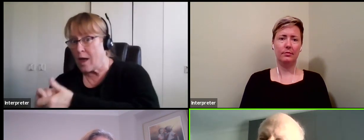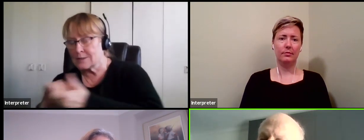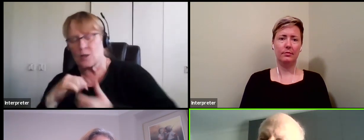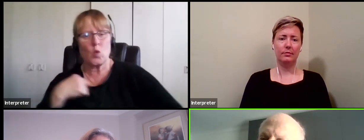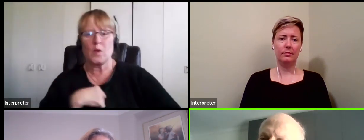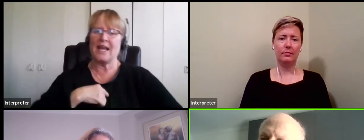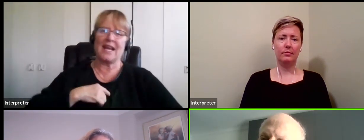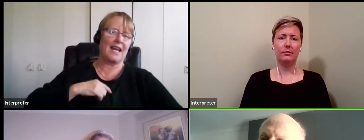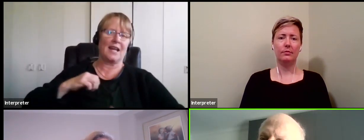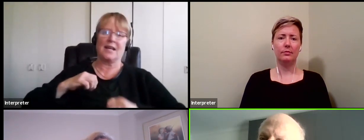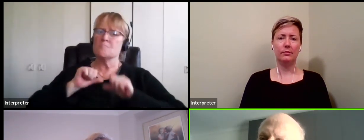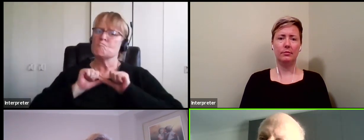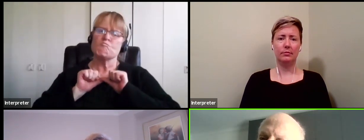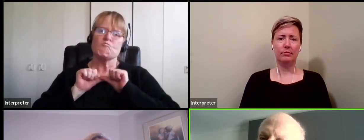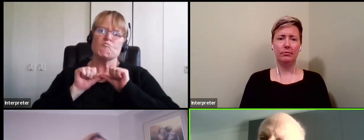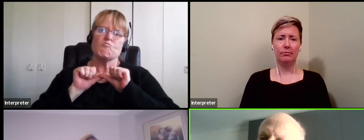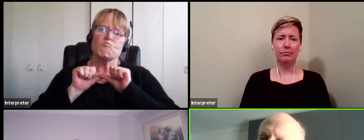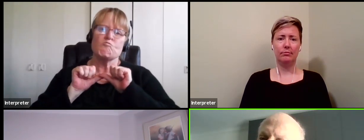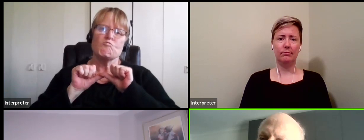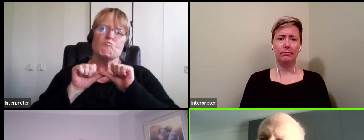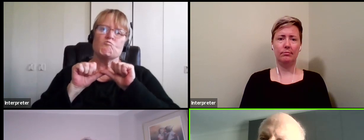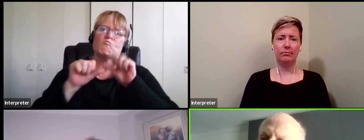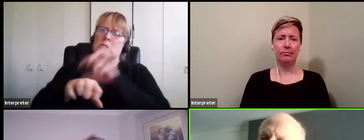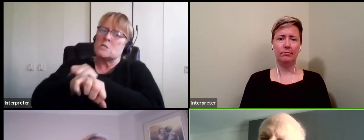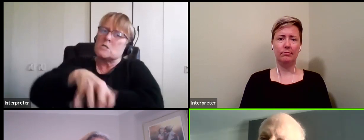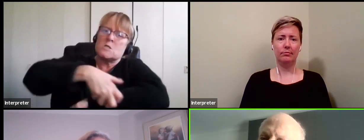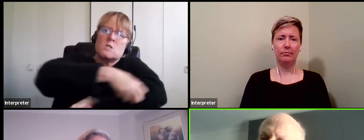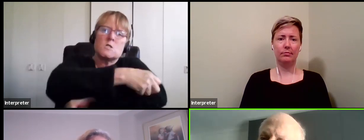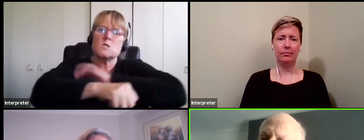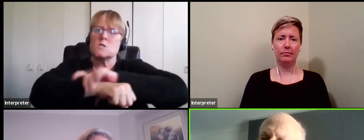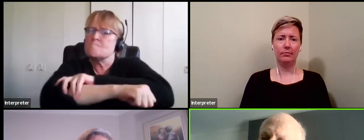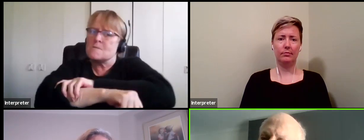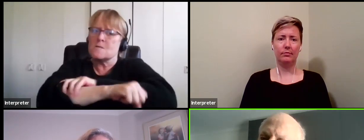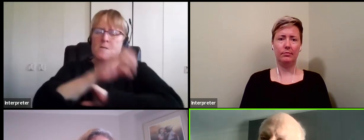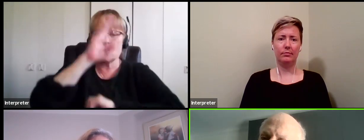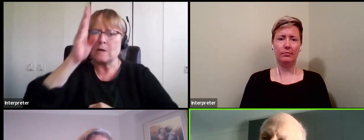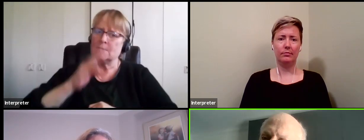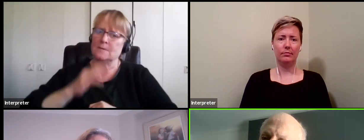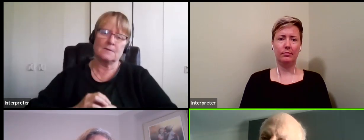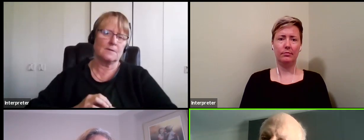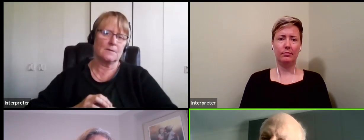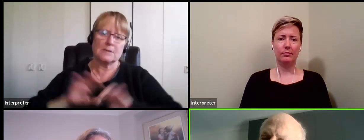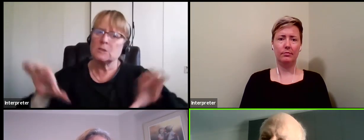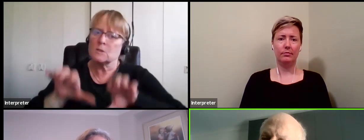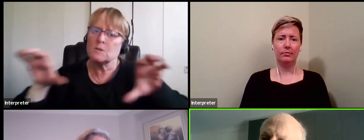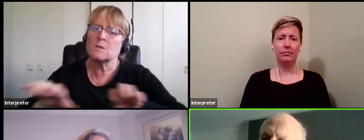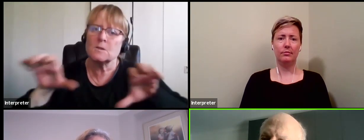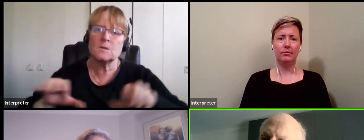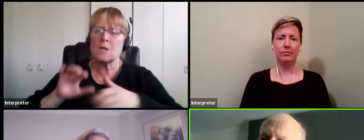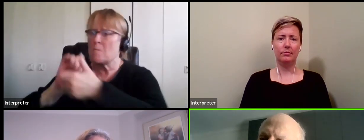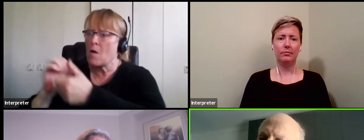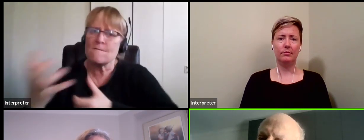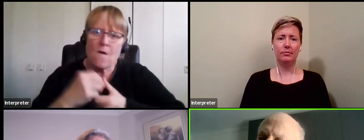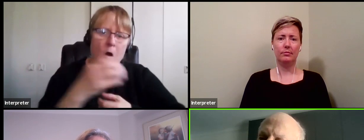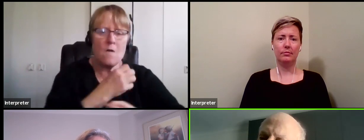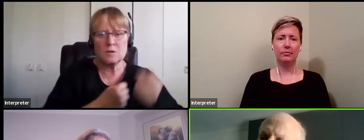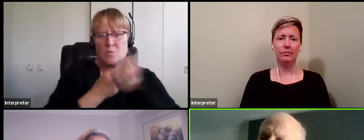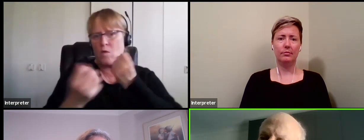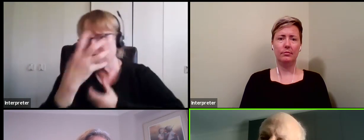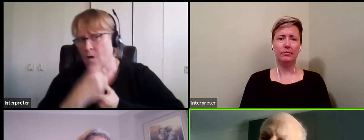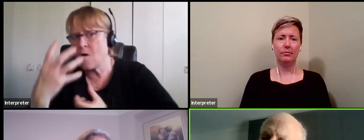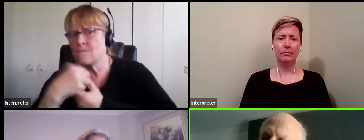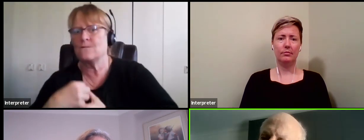or relentlessness, we will keep on pressing these issues, working with all our partners and our supporters. We've